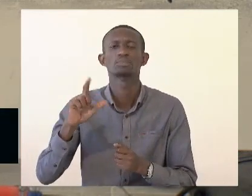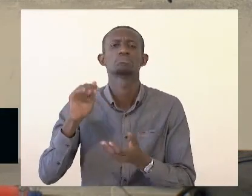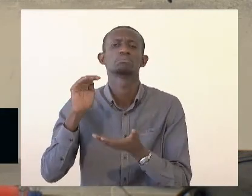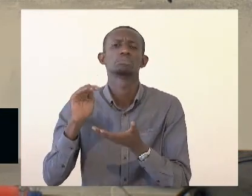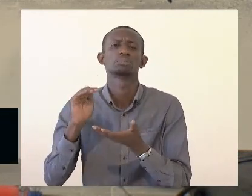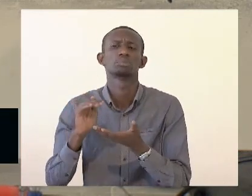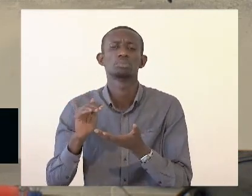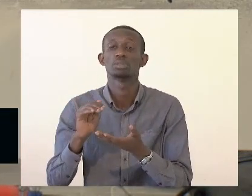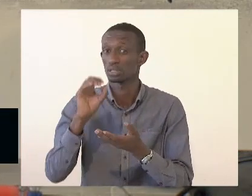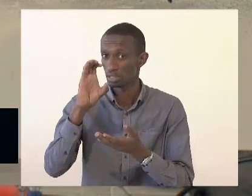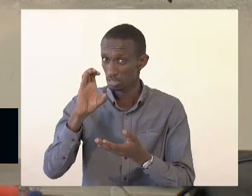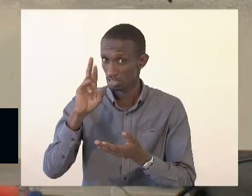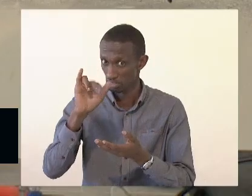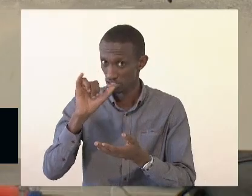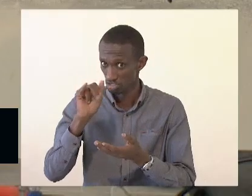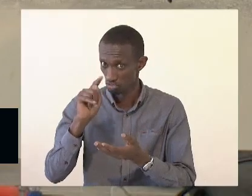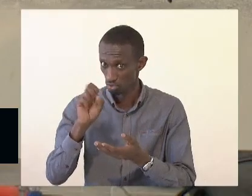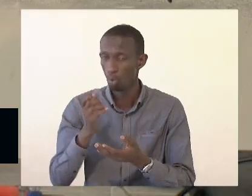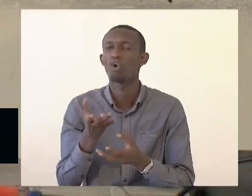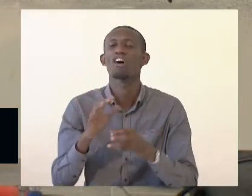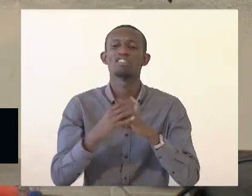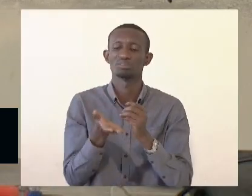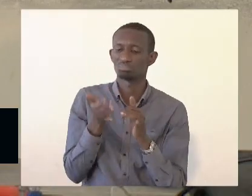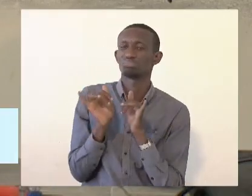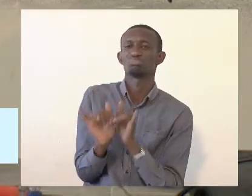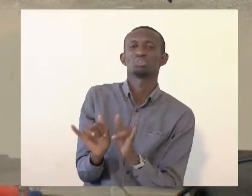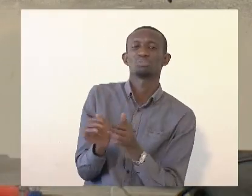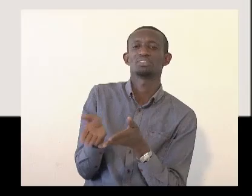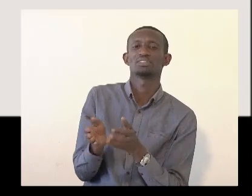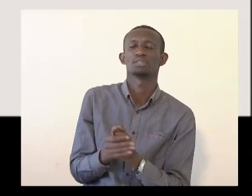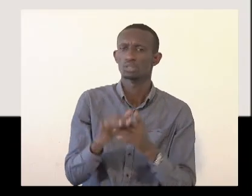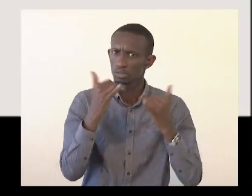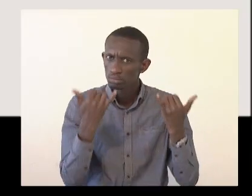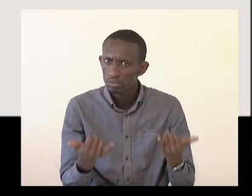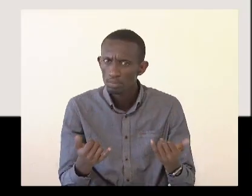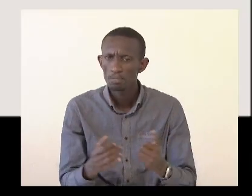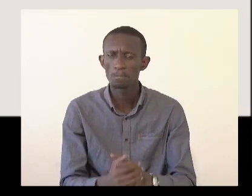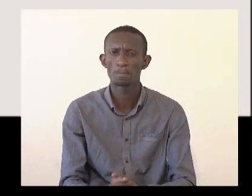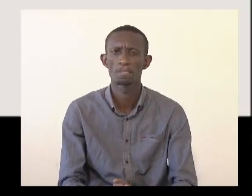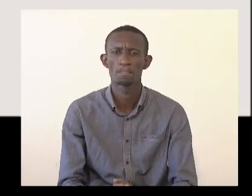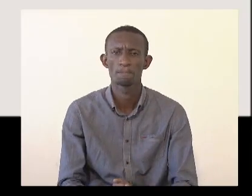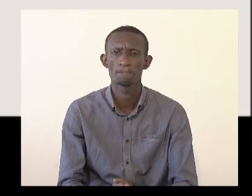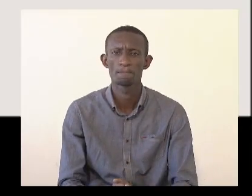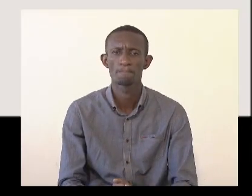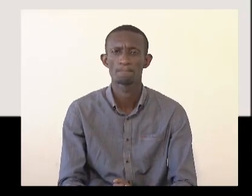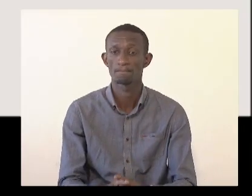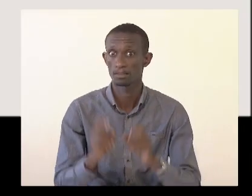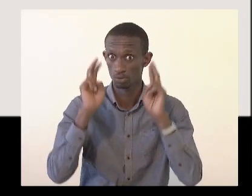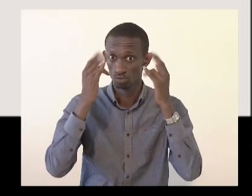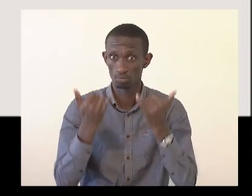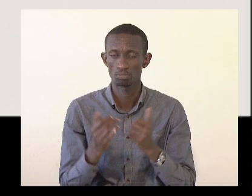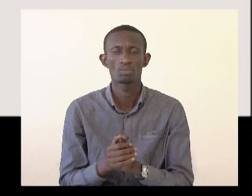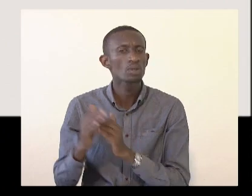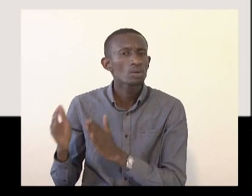crystals will form. Okay? Now let us start today's lesson,